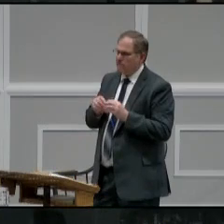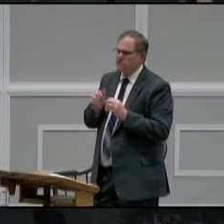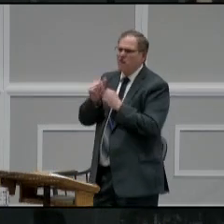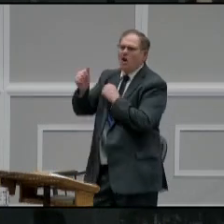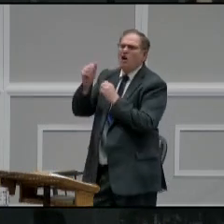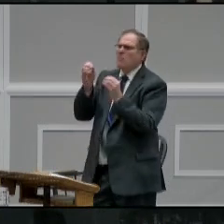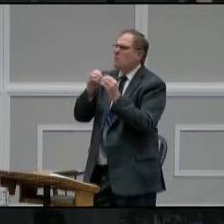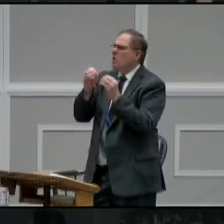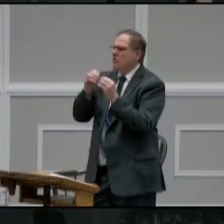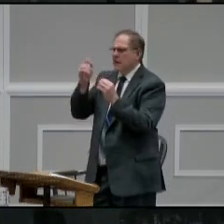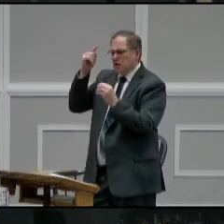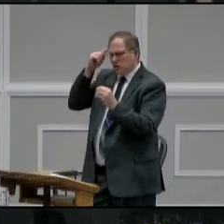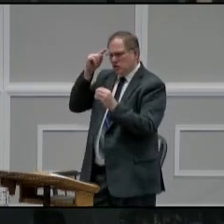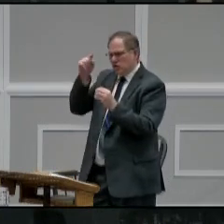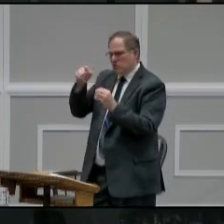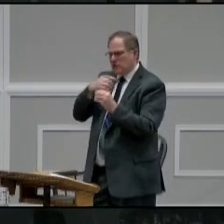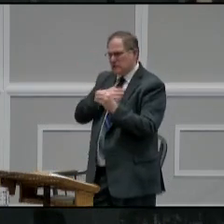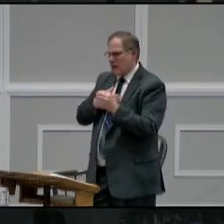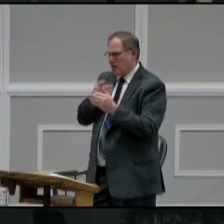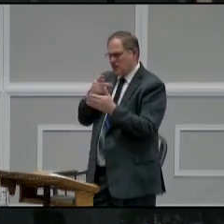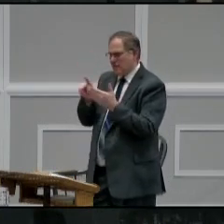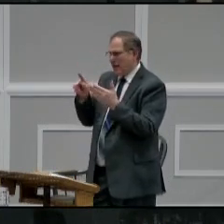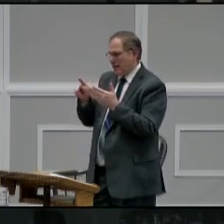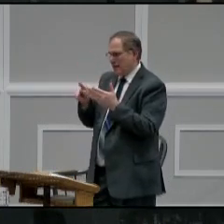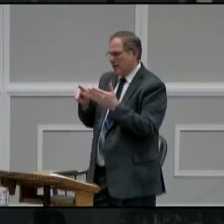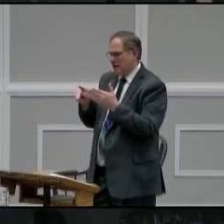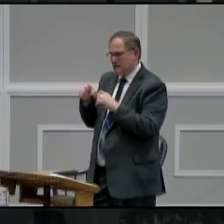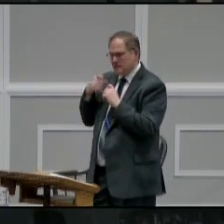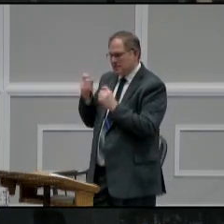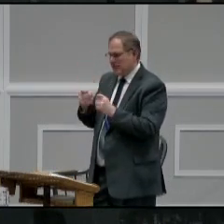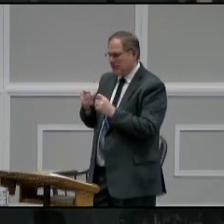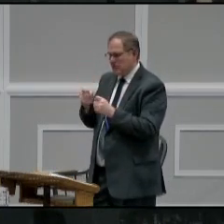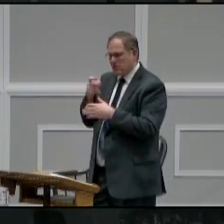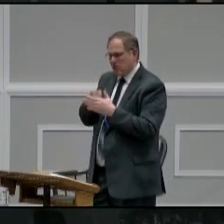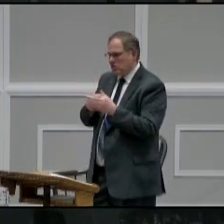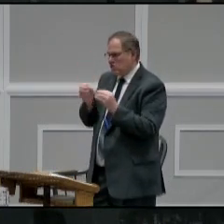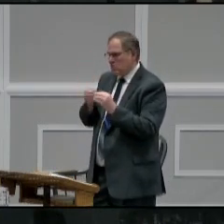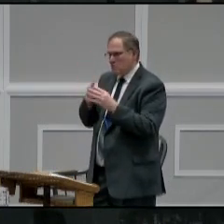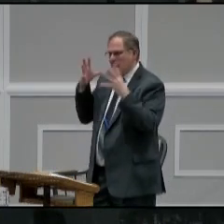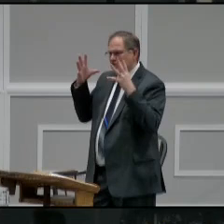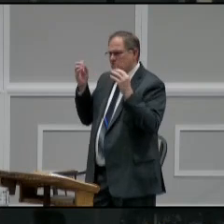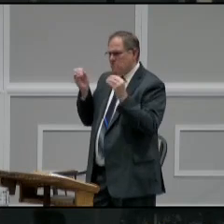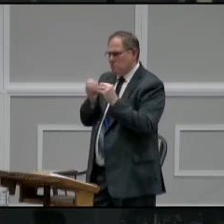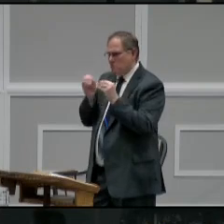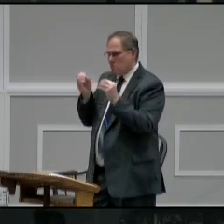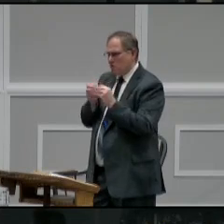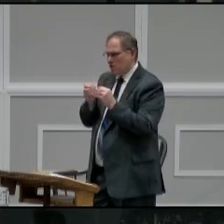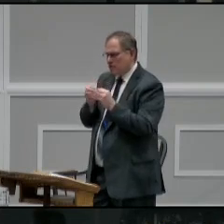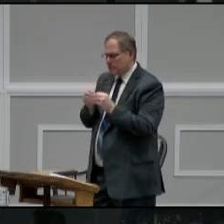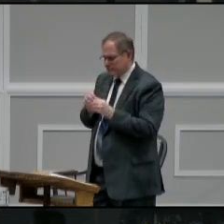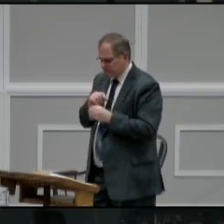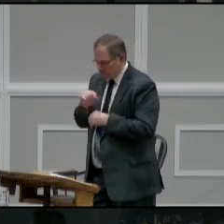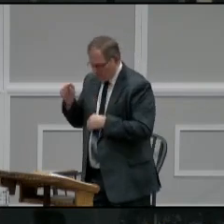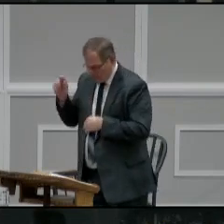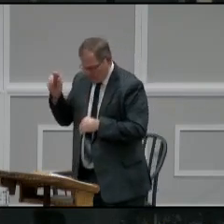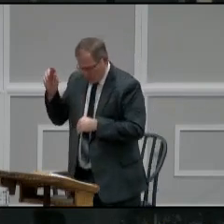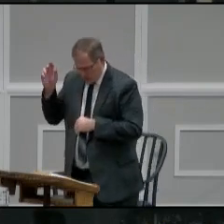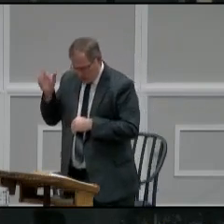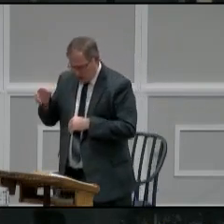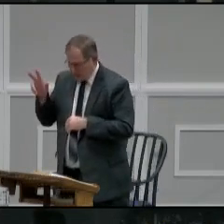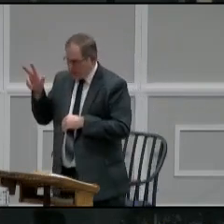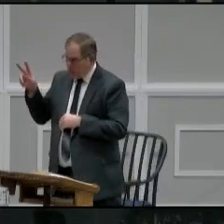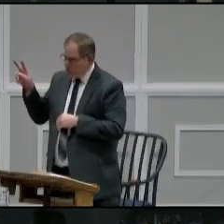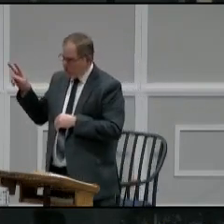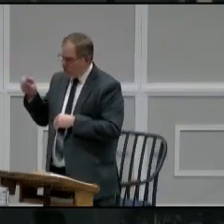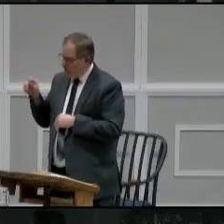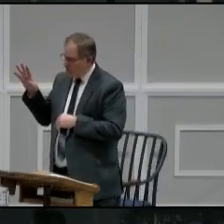But I want you to notice what happens here. They break off these earrings. They give it to Aaron. He makes a molten calf. Verse number 5, Aaron saw it. He built an altar